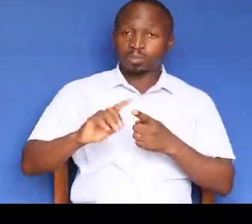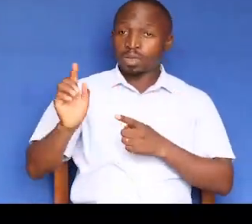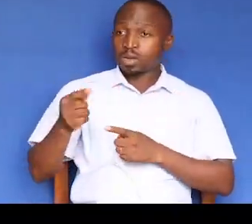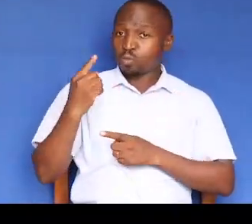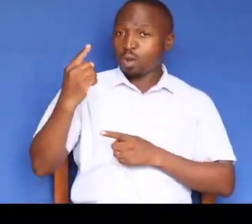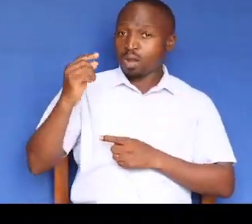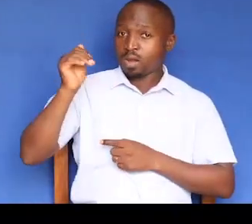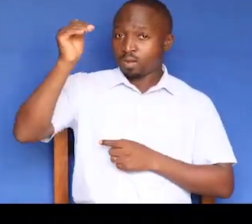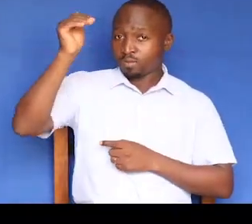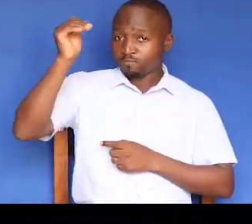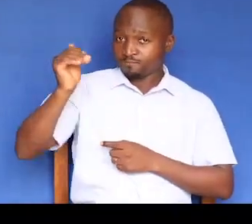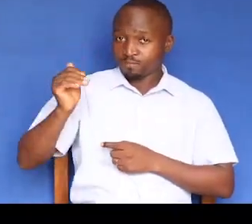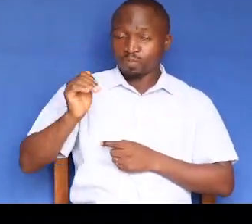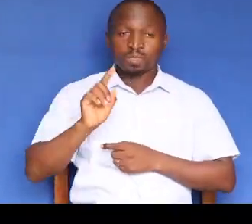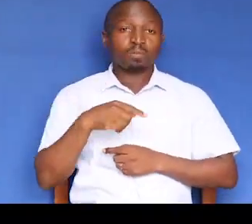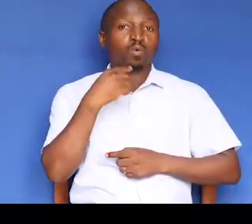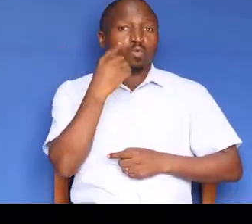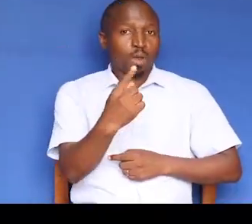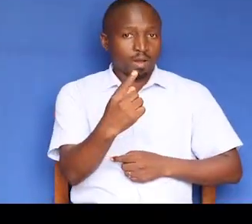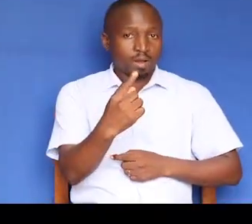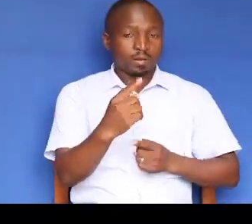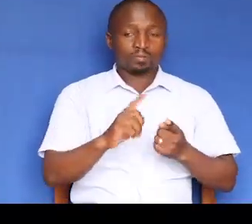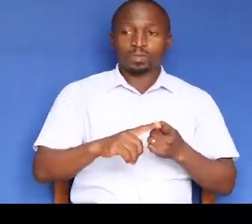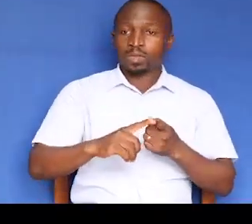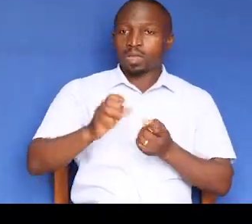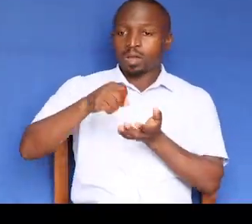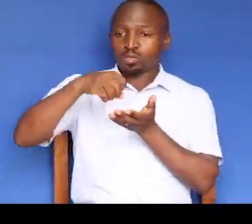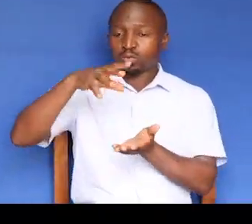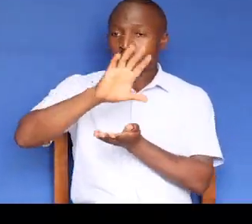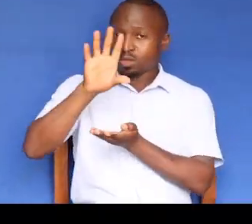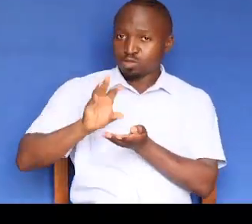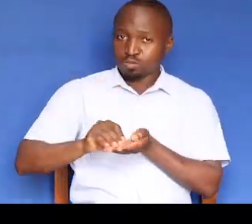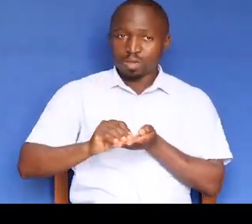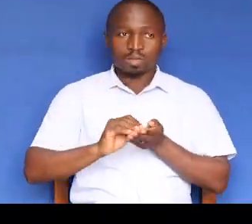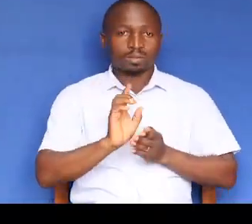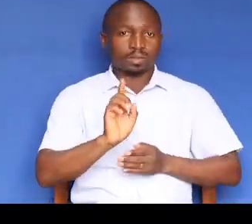now we have output, which is 1, and we have total cost